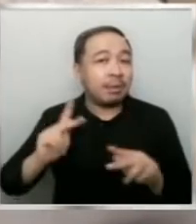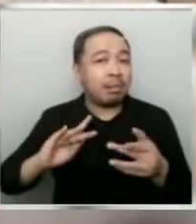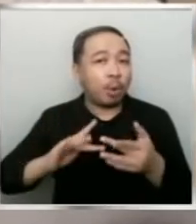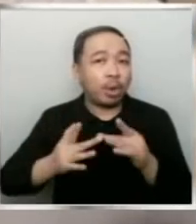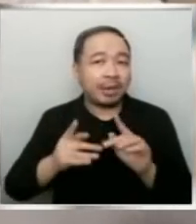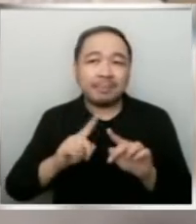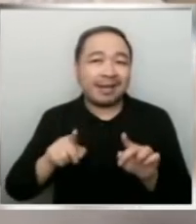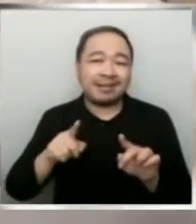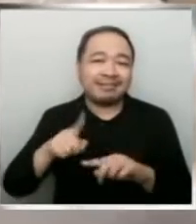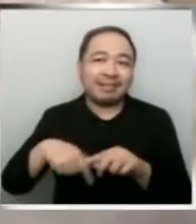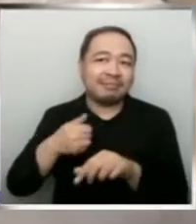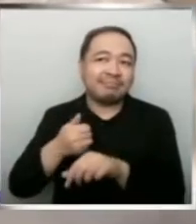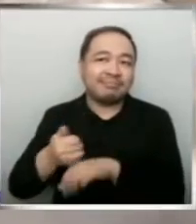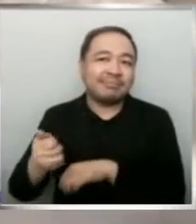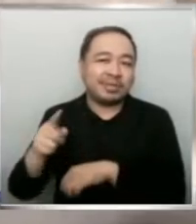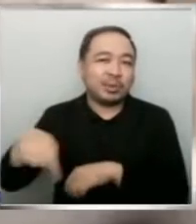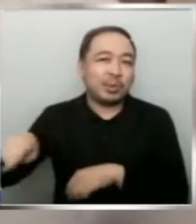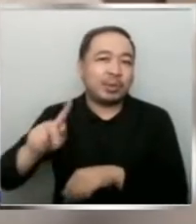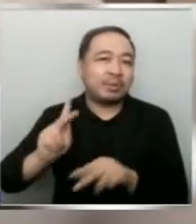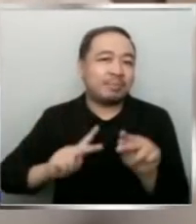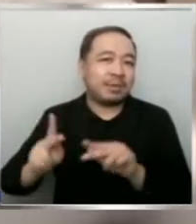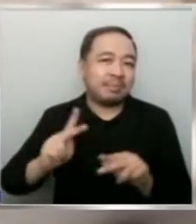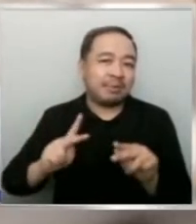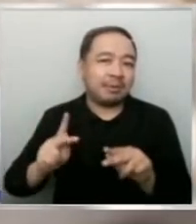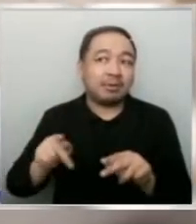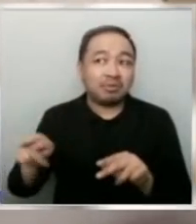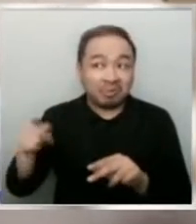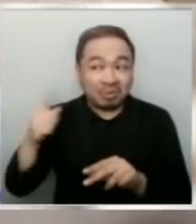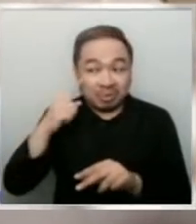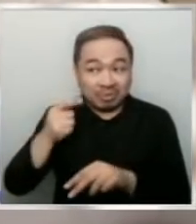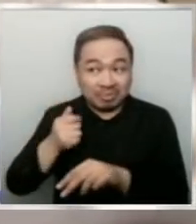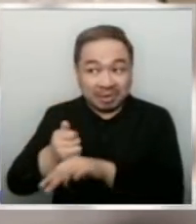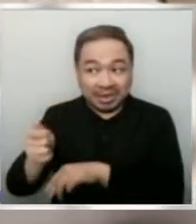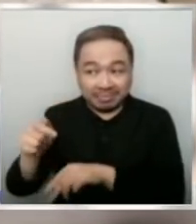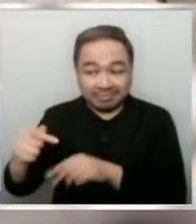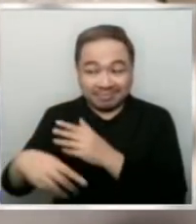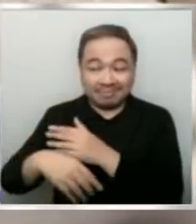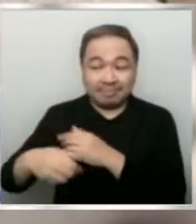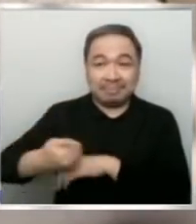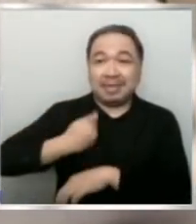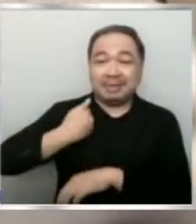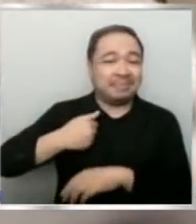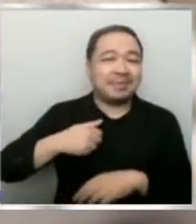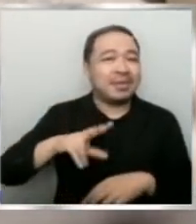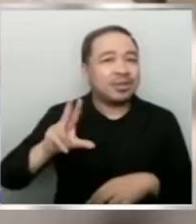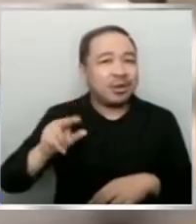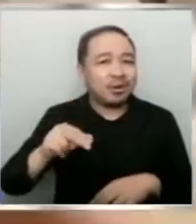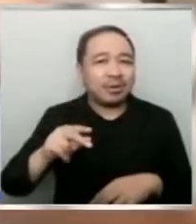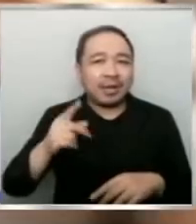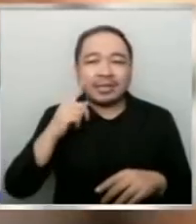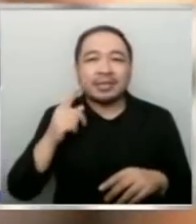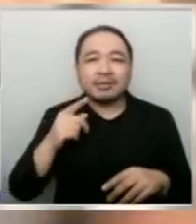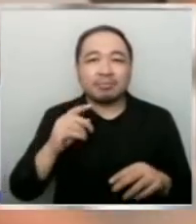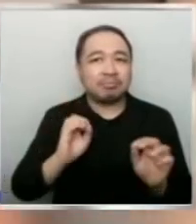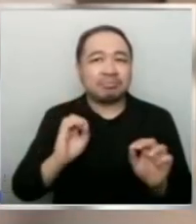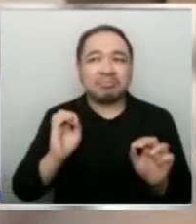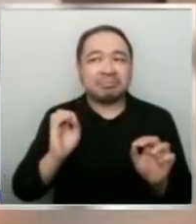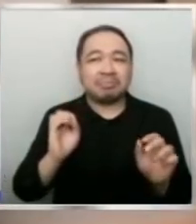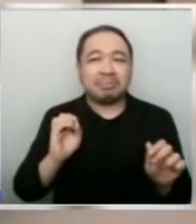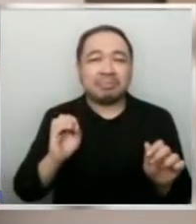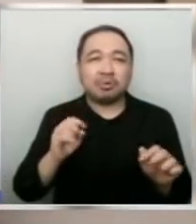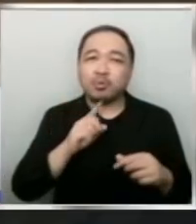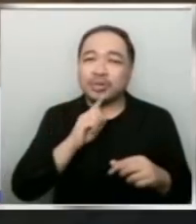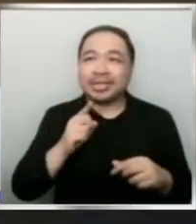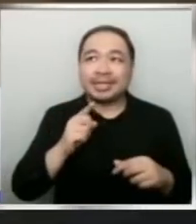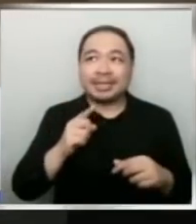actually blame the people for blaming me. Pati ako, I would say that was definitely about me. There's no other person that has the description in